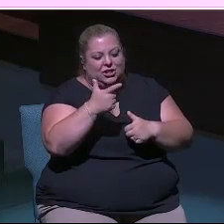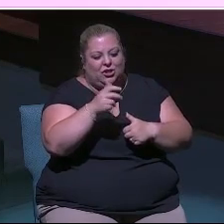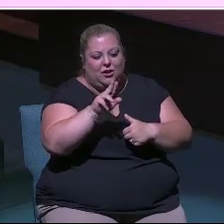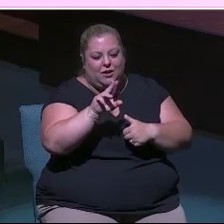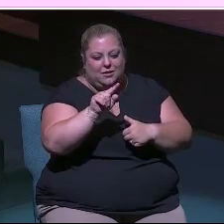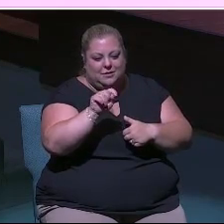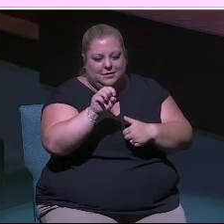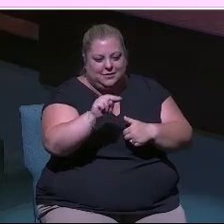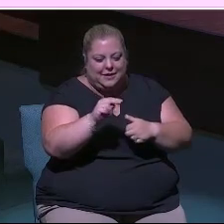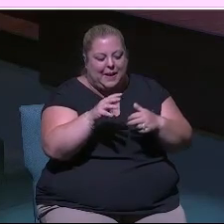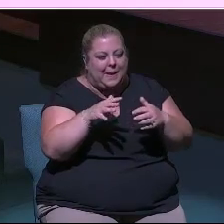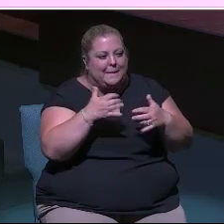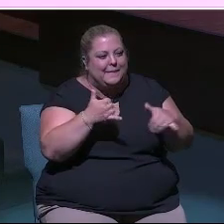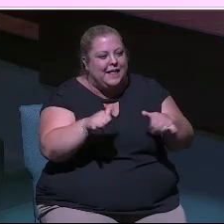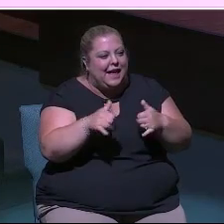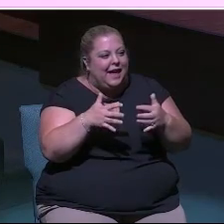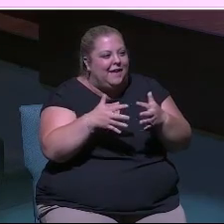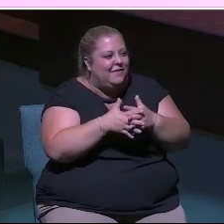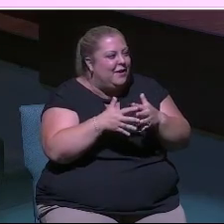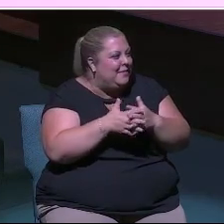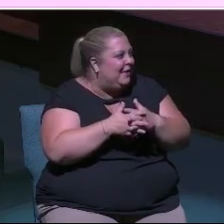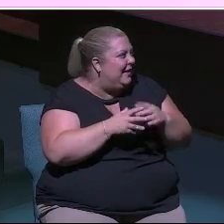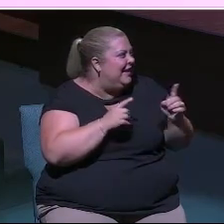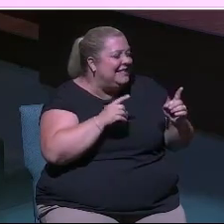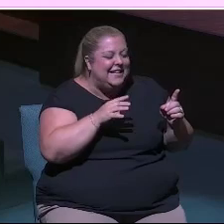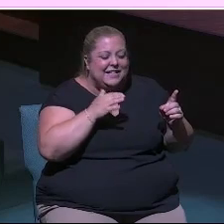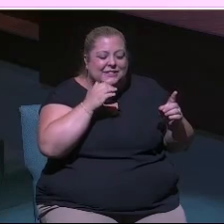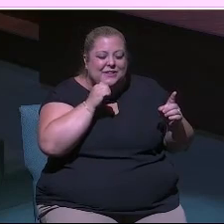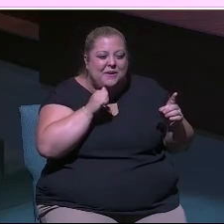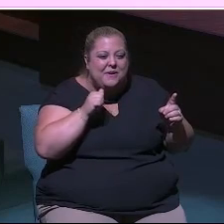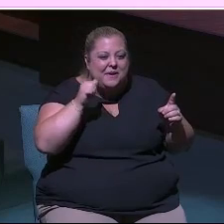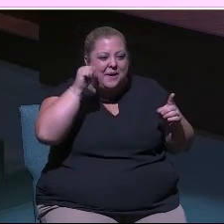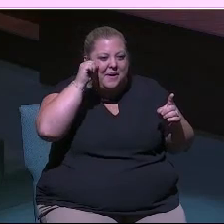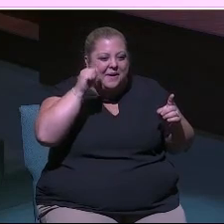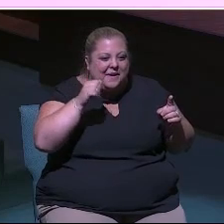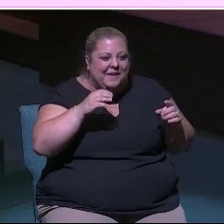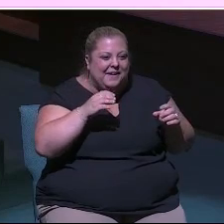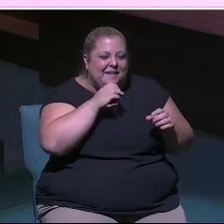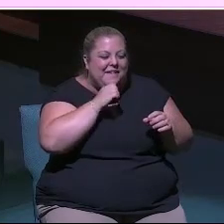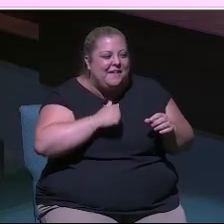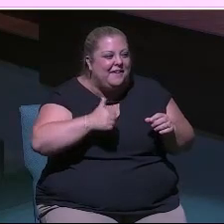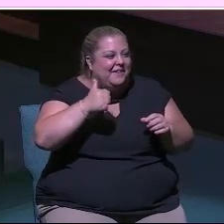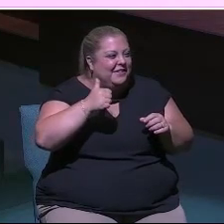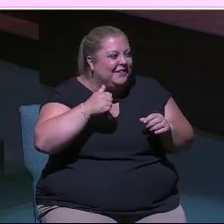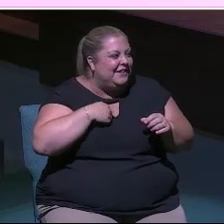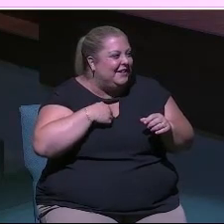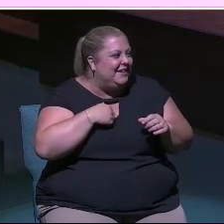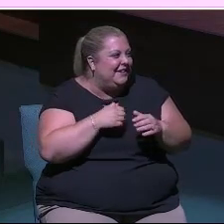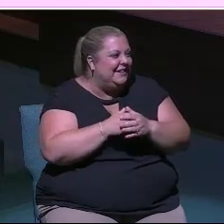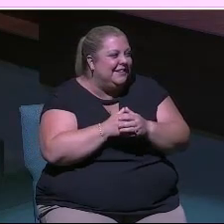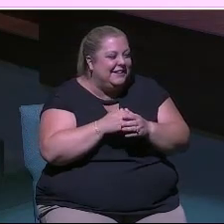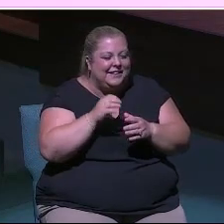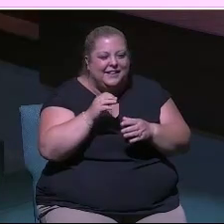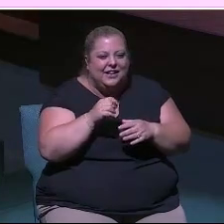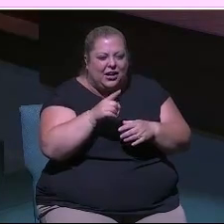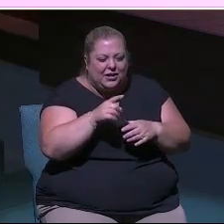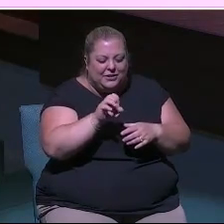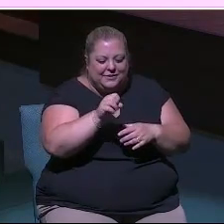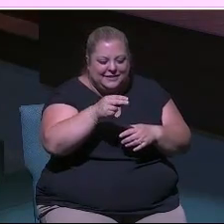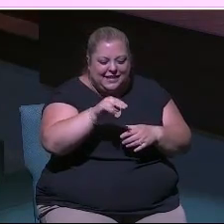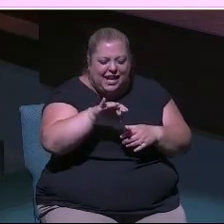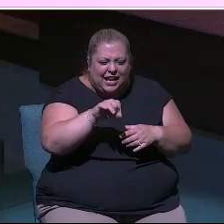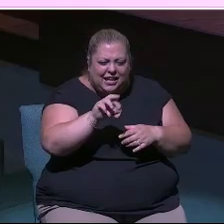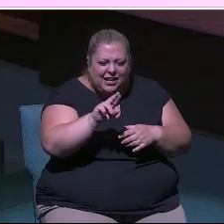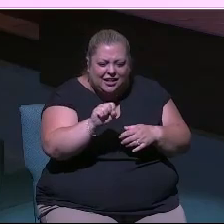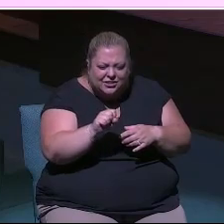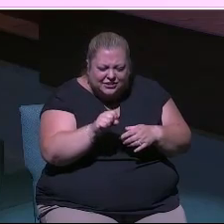just said, okay, the senior price is, I'm like, this is just wrong. I can remember when they used to ask us, are you seniors? Now